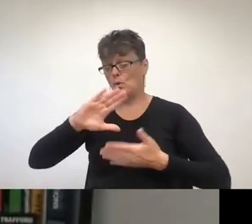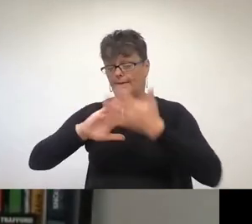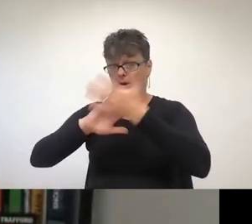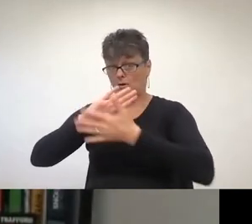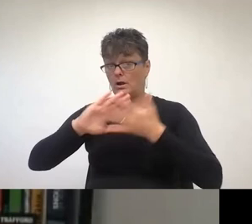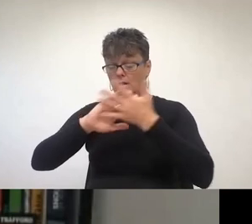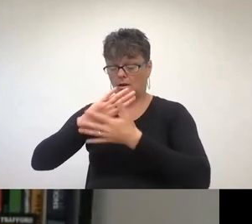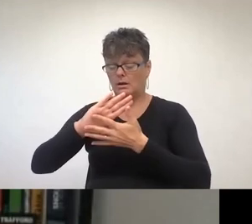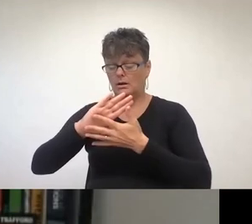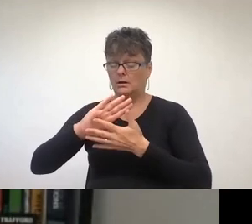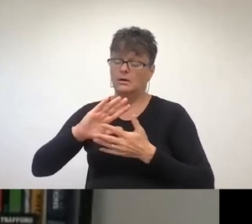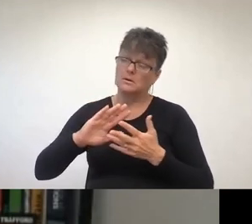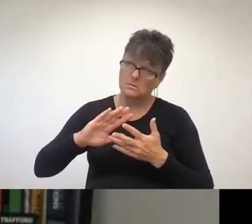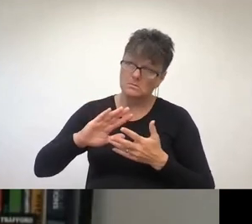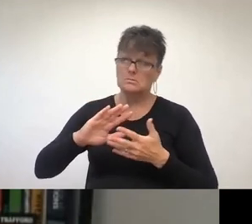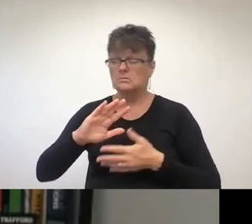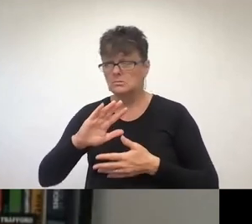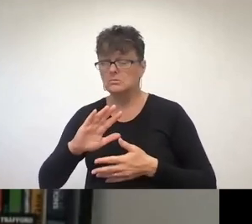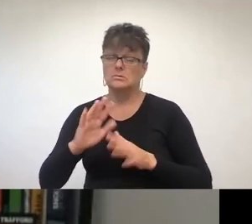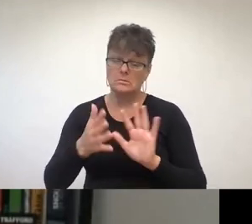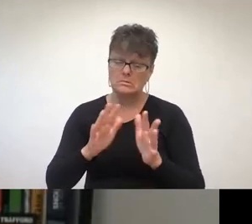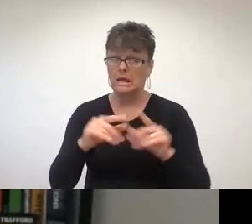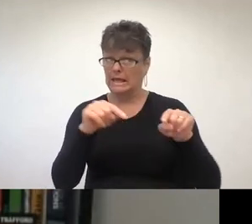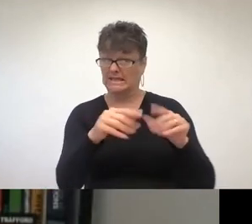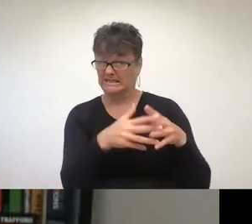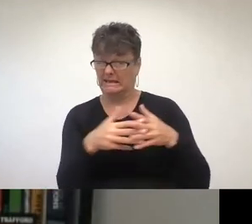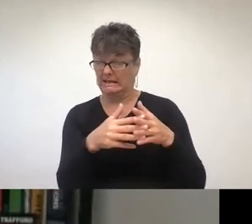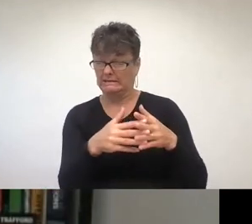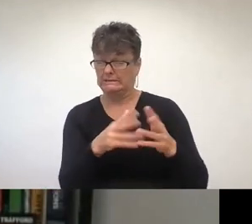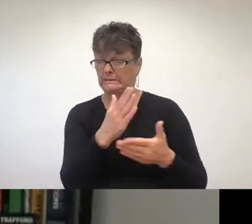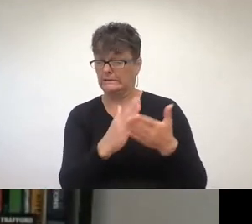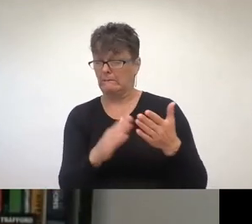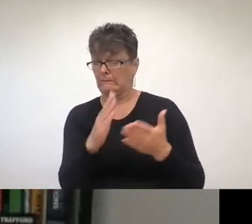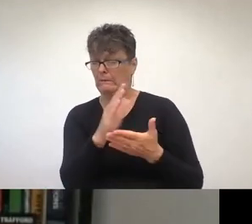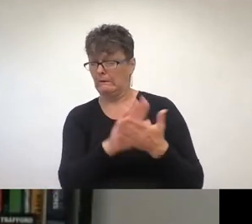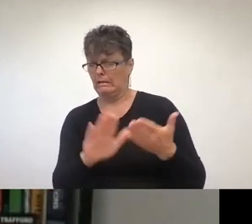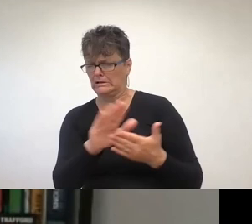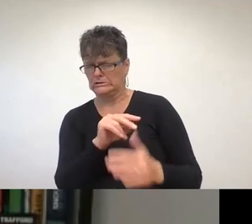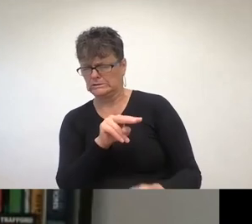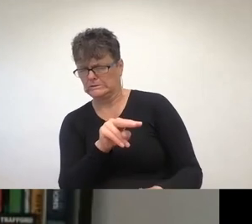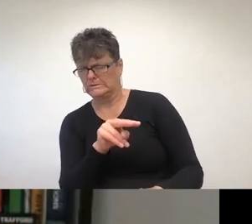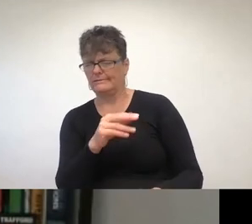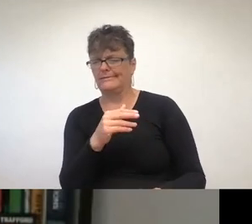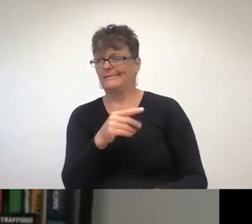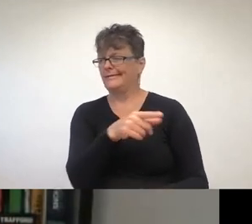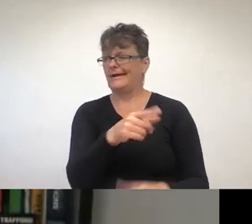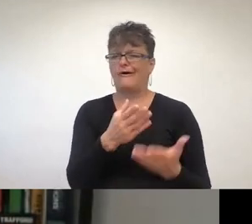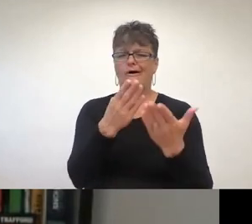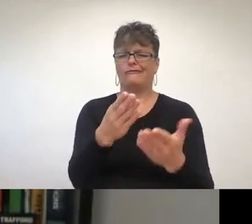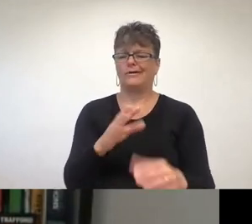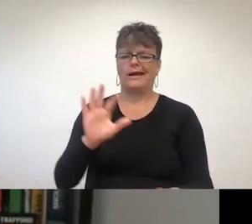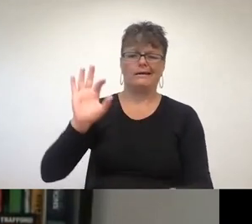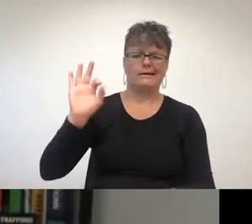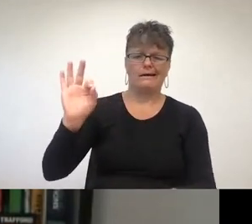iffy examples of colleges here in the States who are offering like 9 ways that you can attend like 9 different